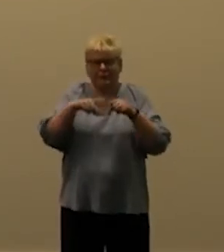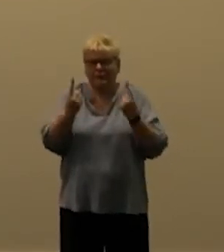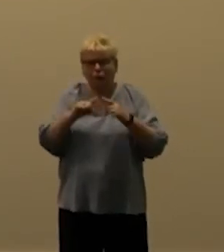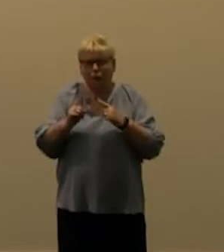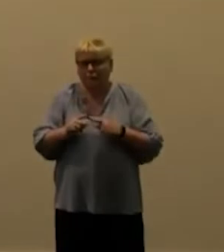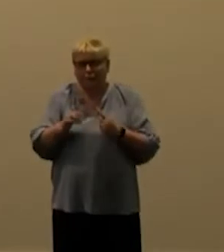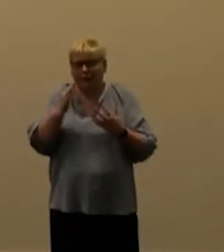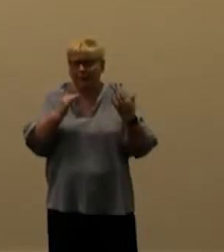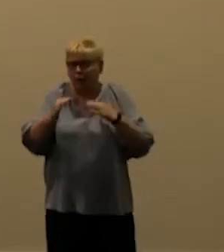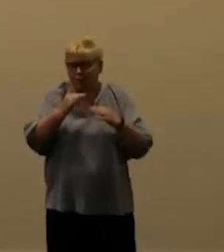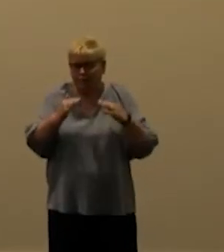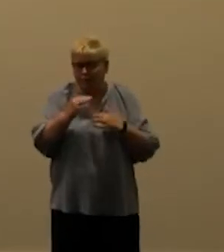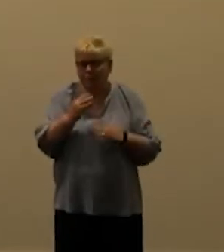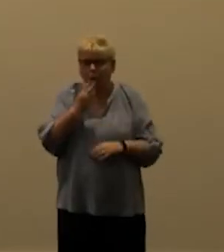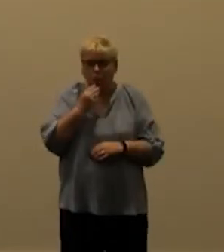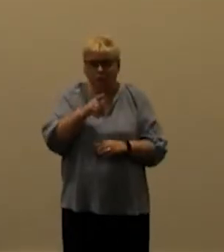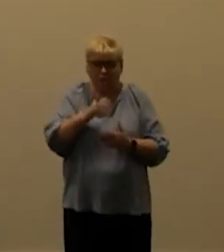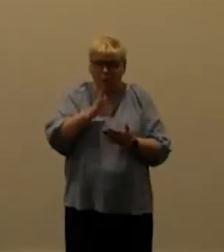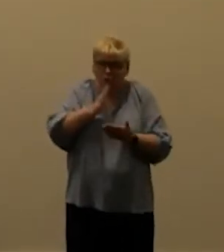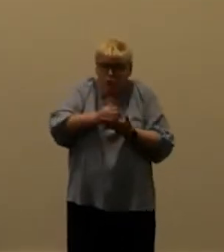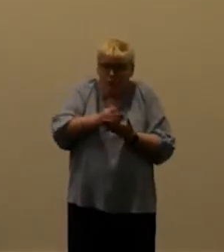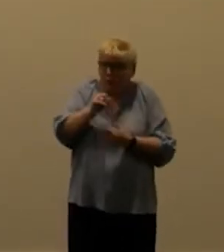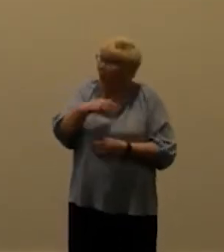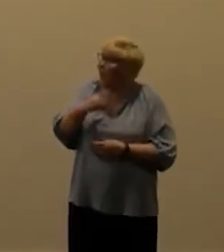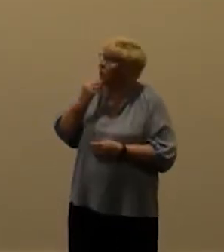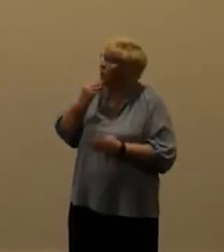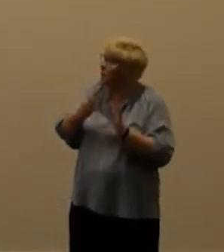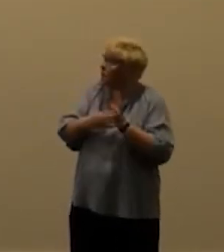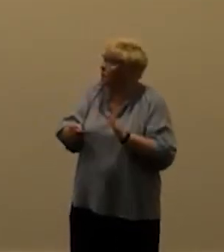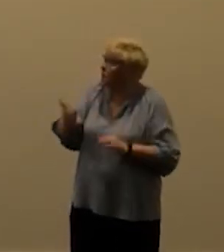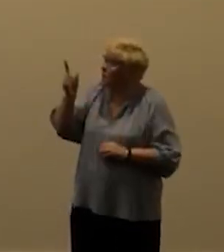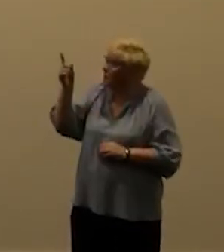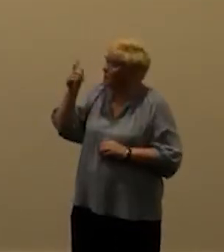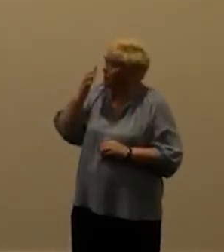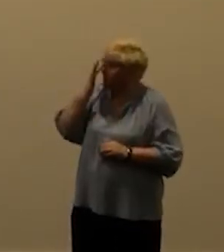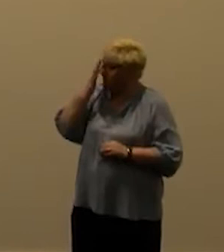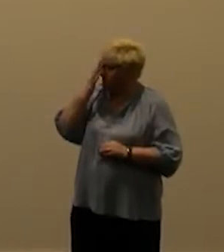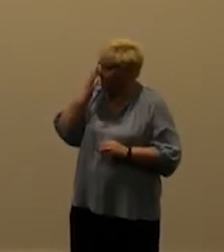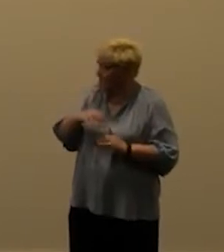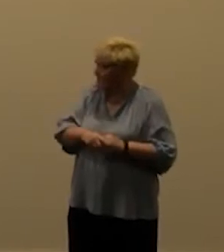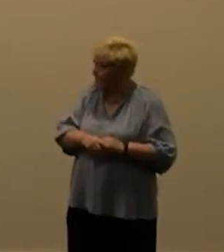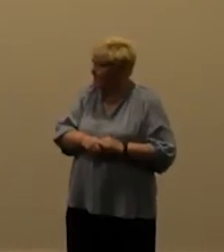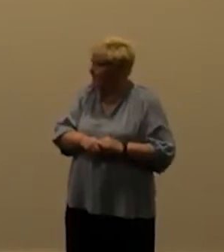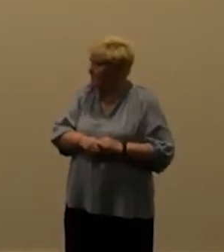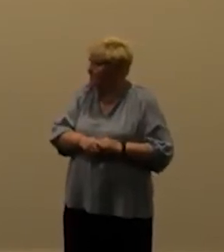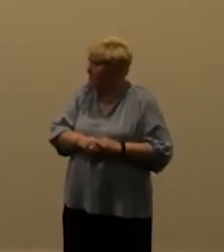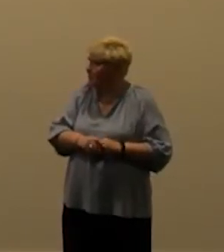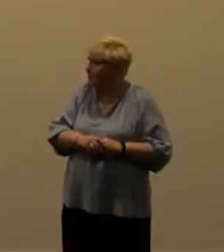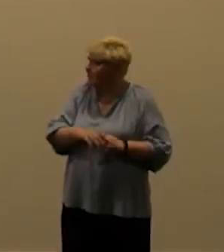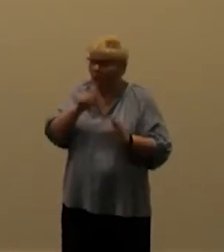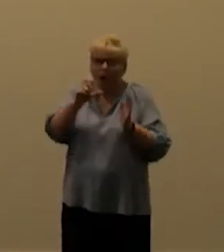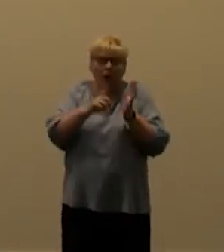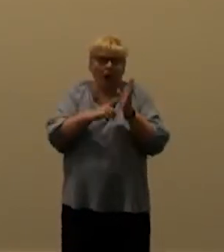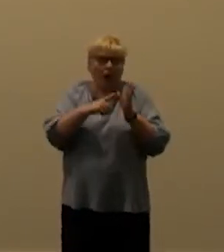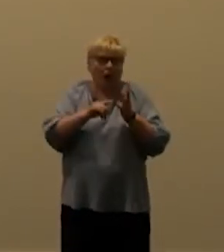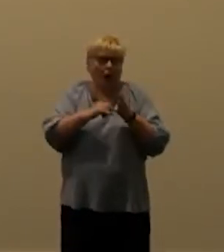environments. We can take this, and the real world example that I love is kind of a conditional access one. And it's by my man Klaus, and he's